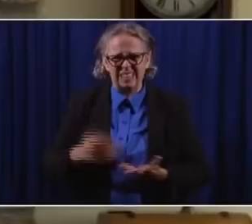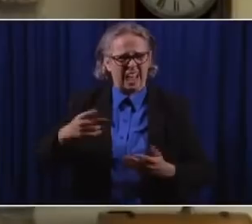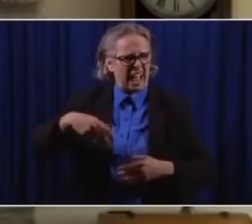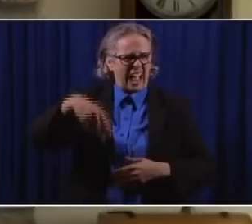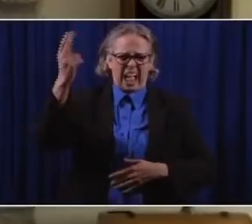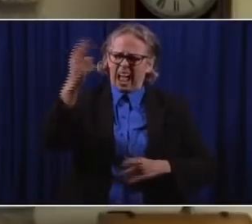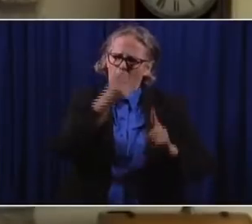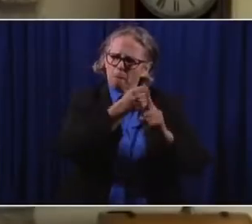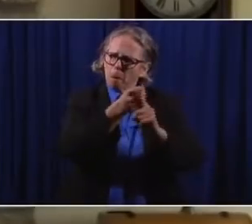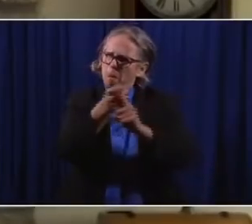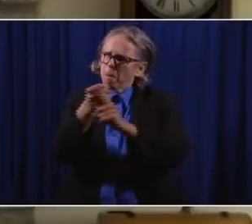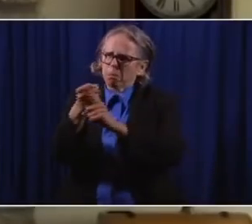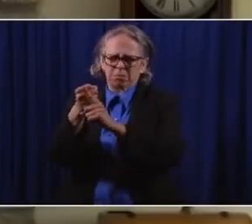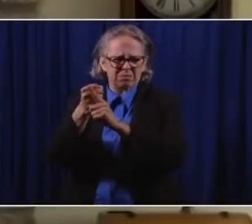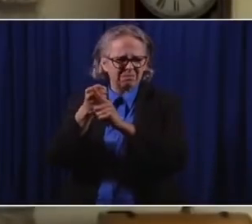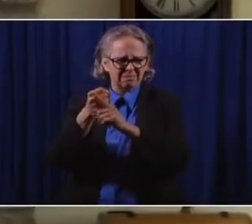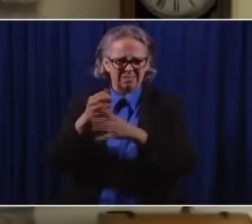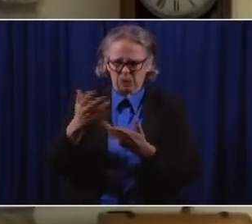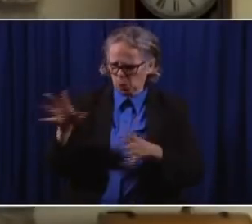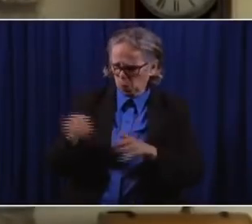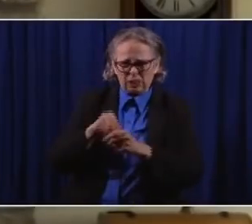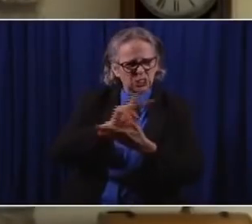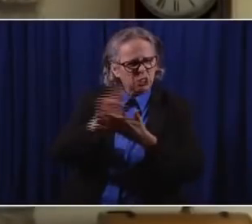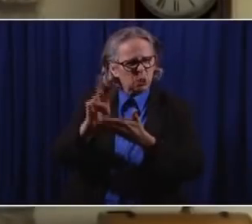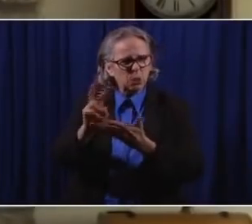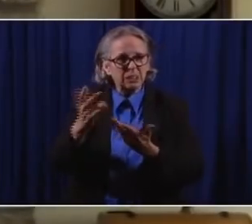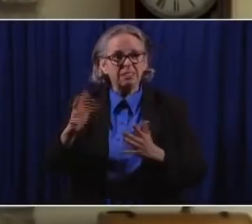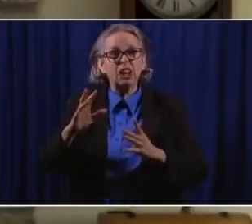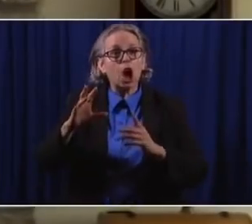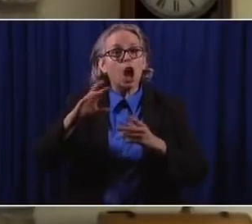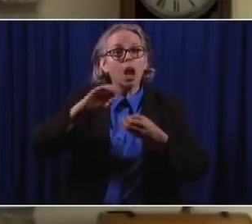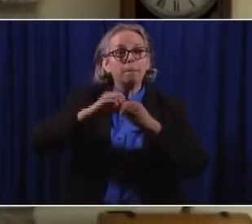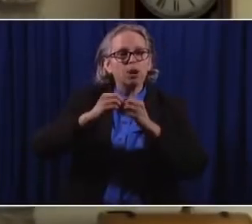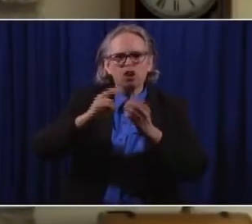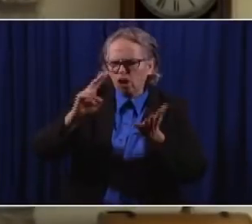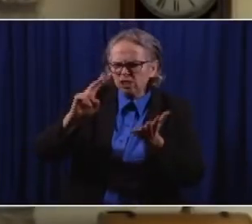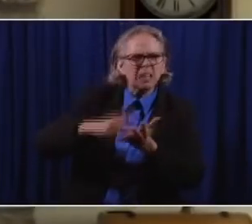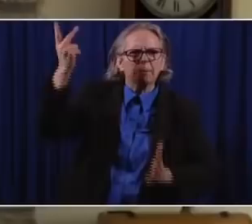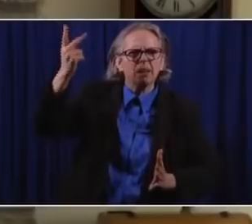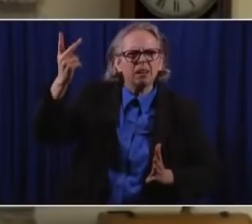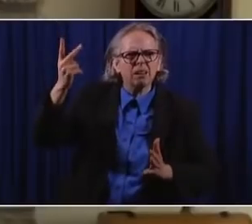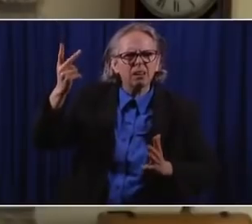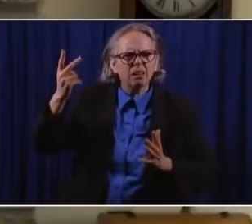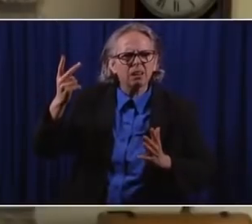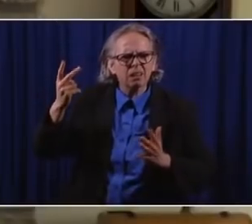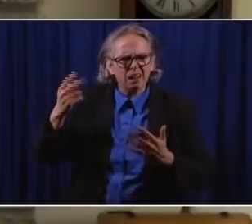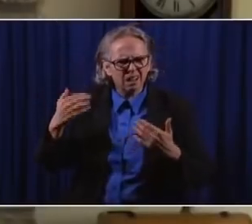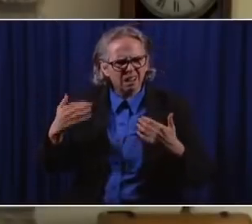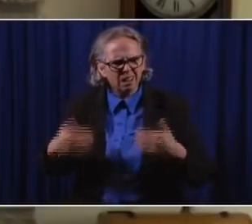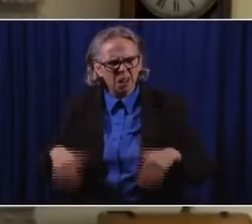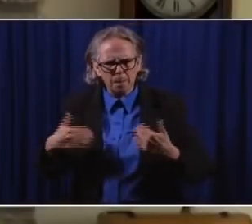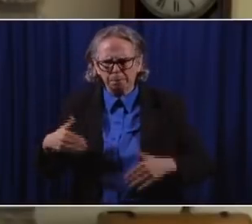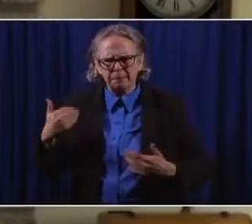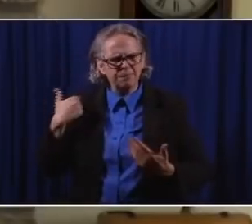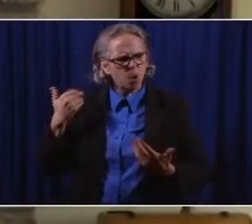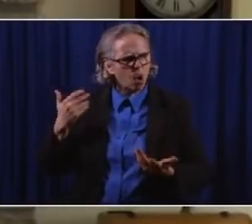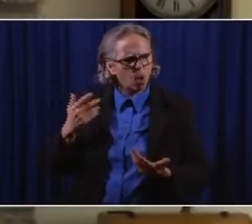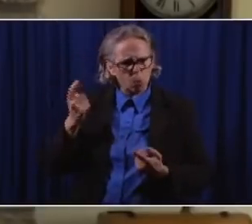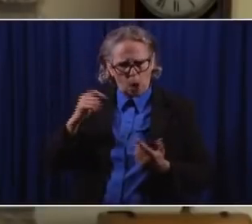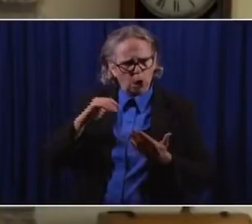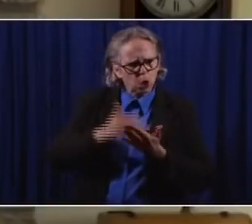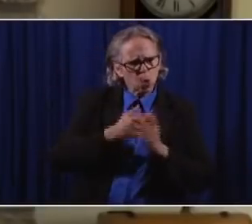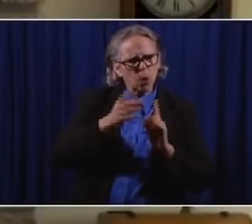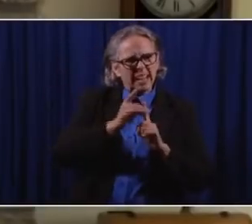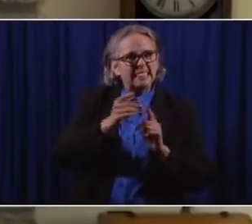than doubled during the past week, increasing from an average of 1 case per day on September 6th to an average